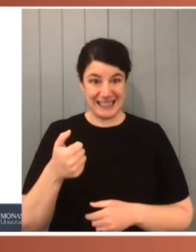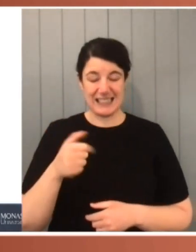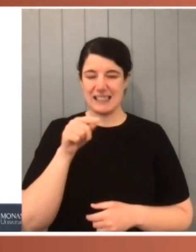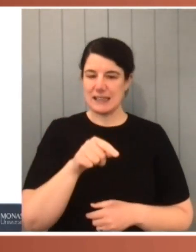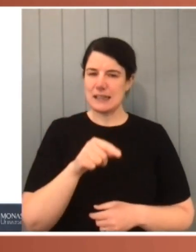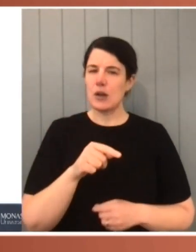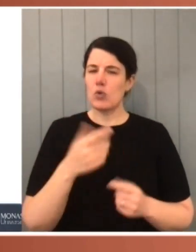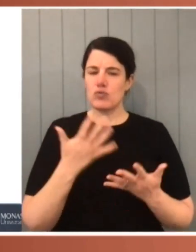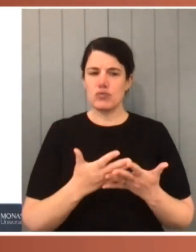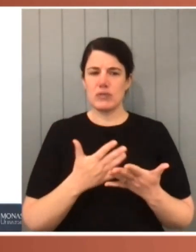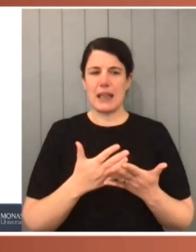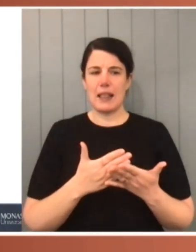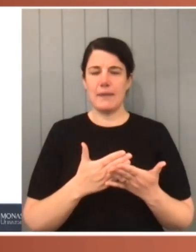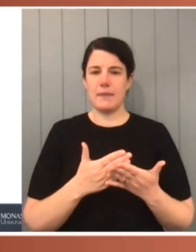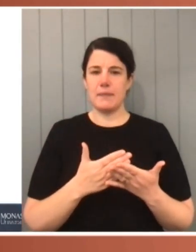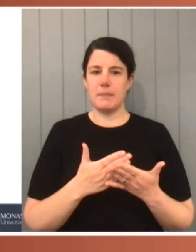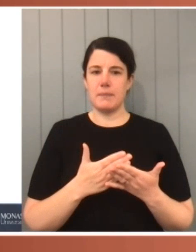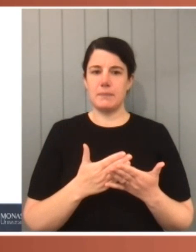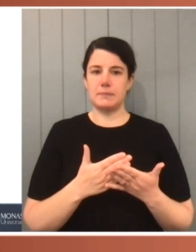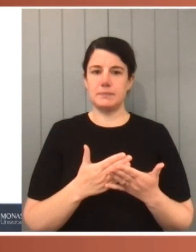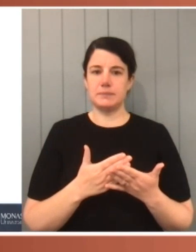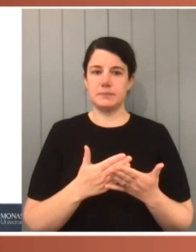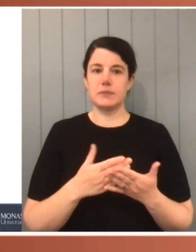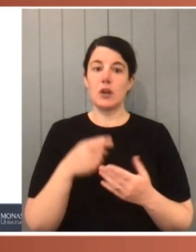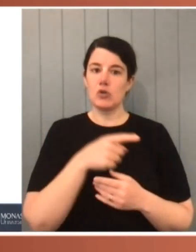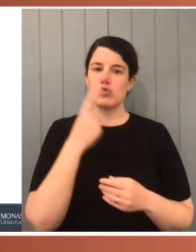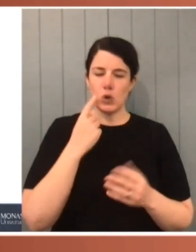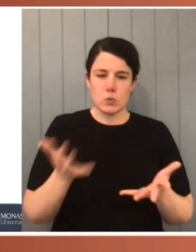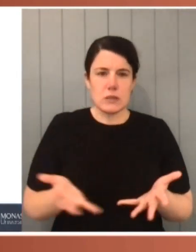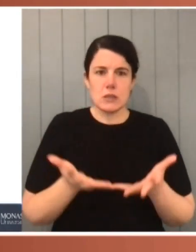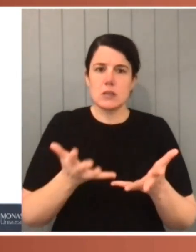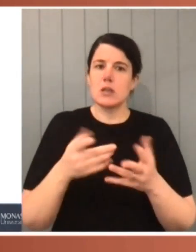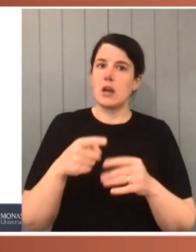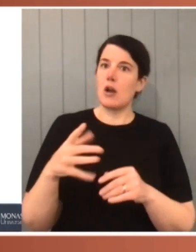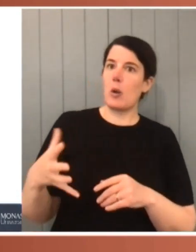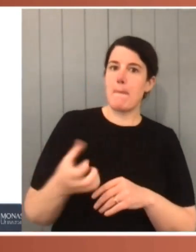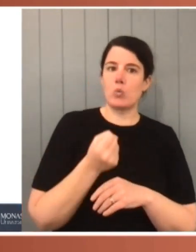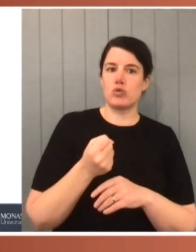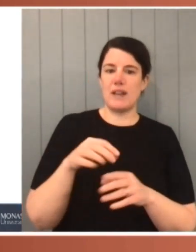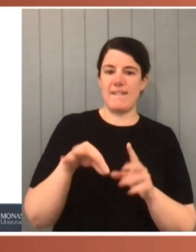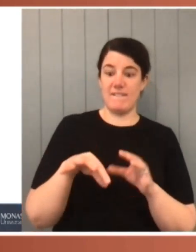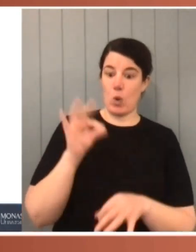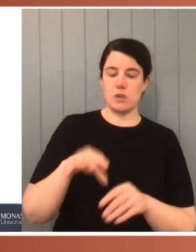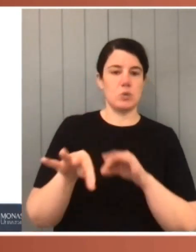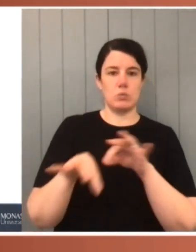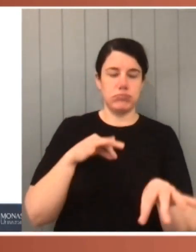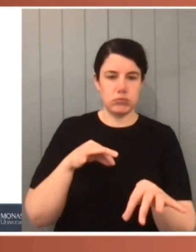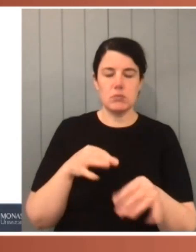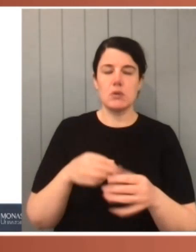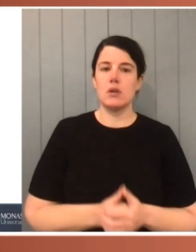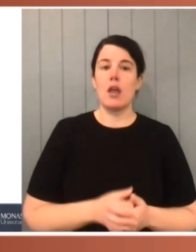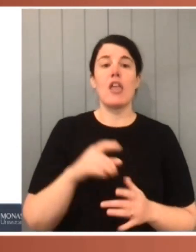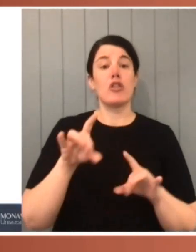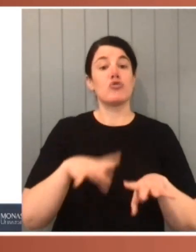ostensibly a fillip for the voluntary voting cause. In mid-1997, the government bloc